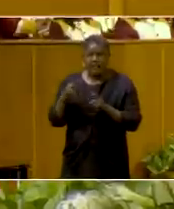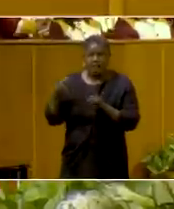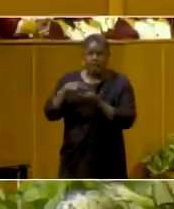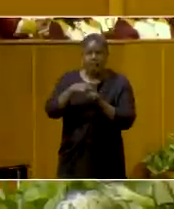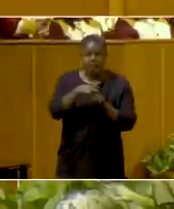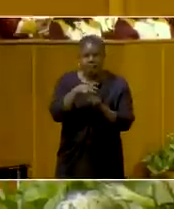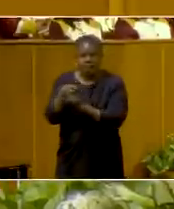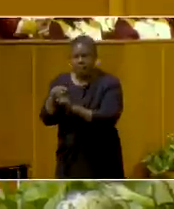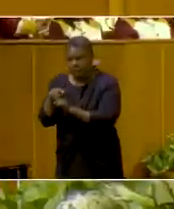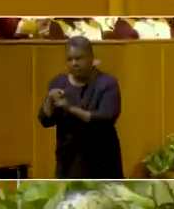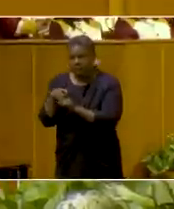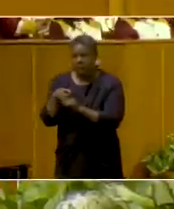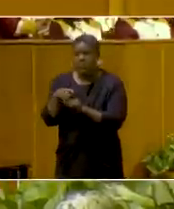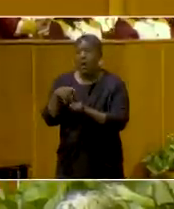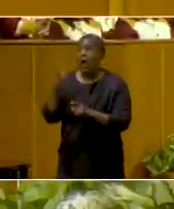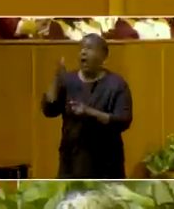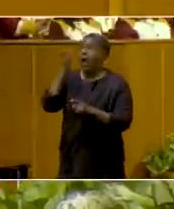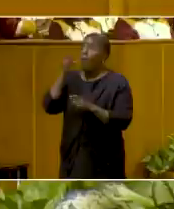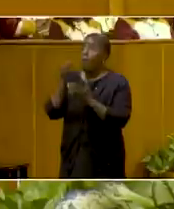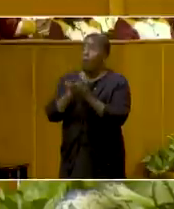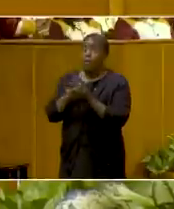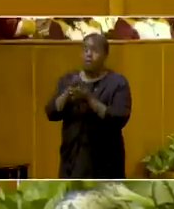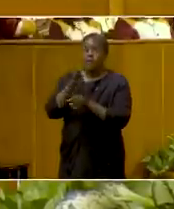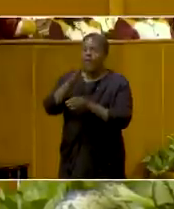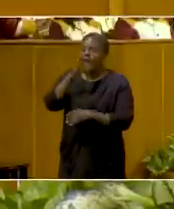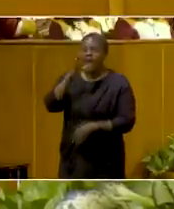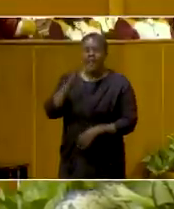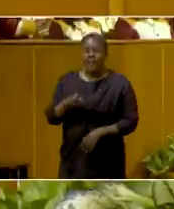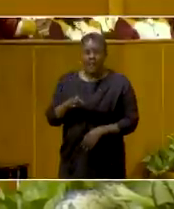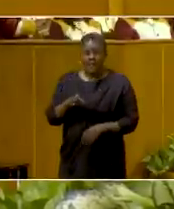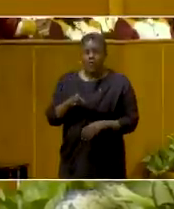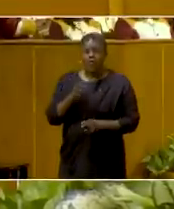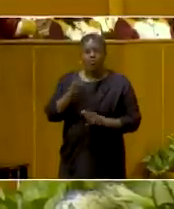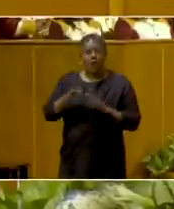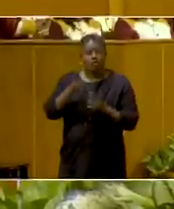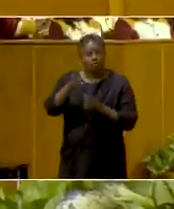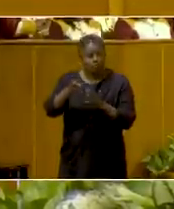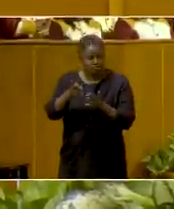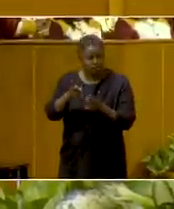And I literally heard the Holy Spirit say, don't ever be in such a rush